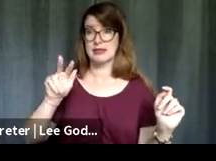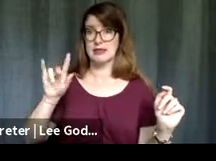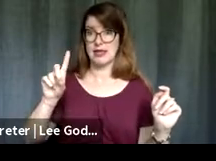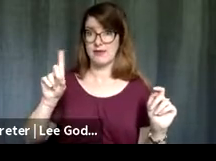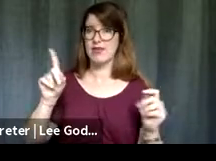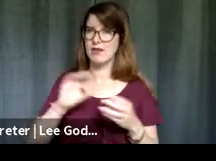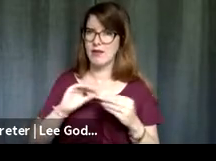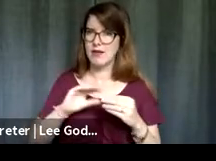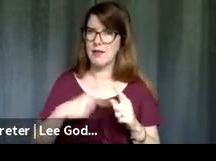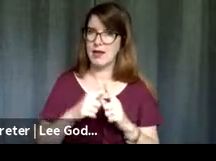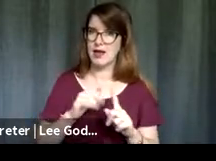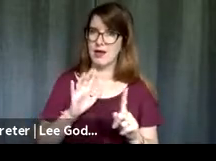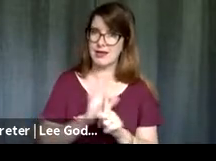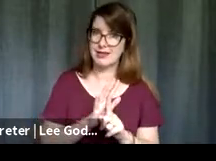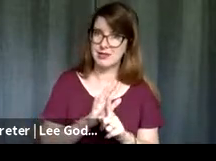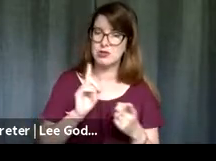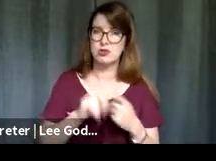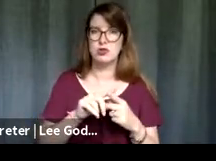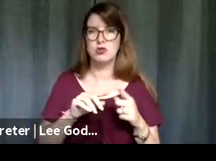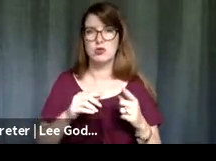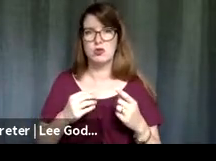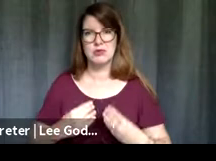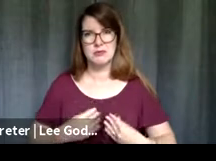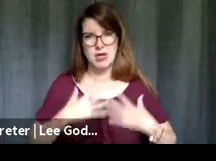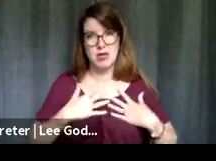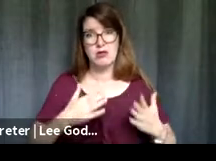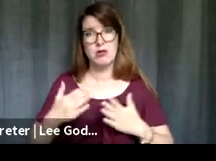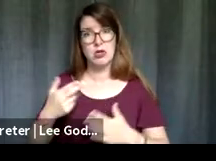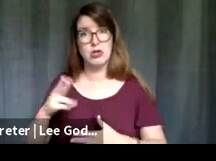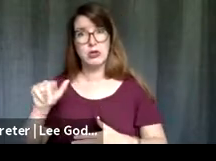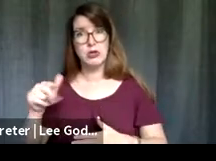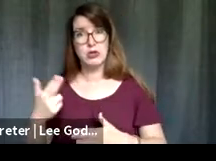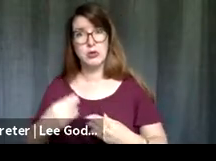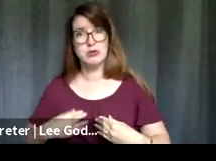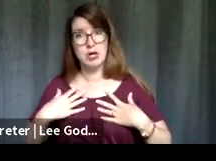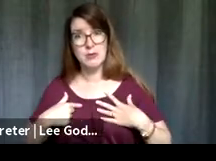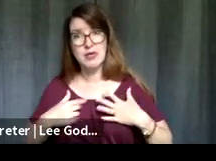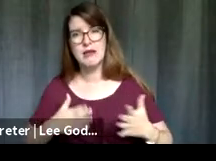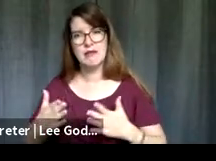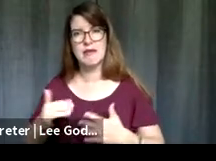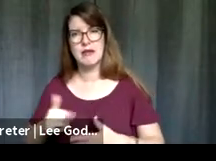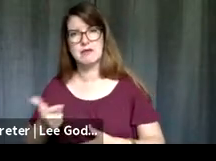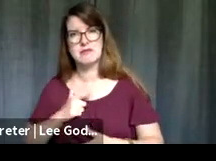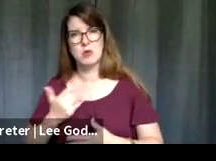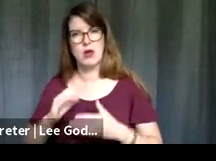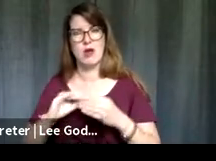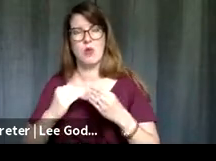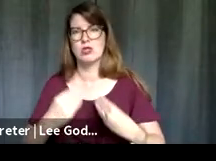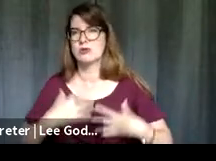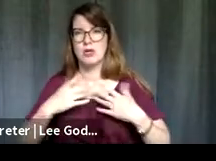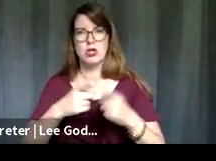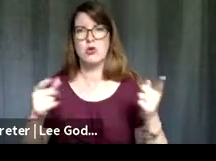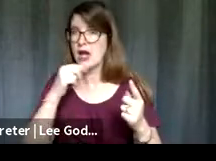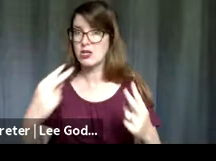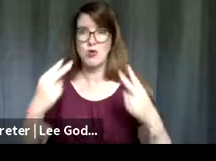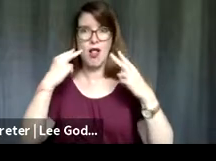talk about his to inspire others. Hugh McClellan inspired me. That's the only reason I'm talking about this. I want to inspire you not to